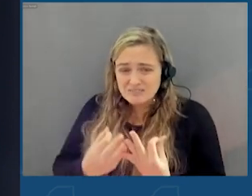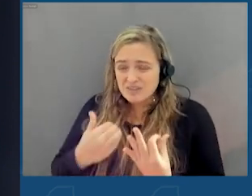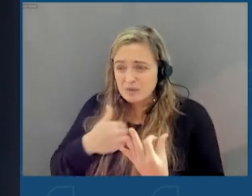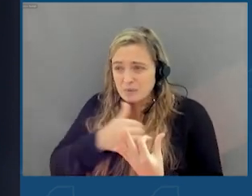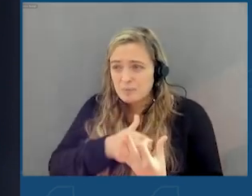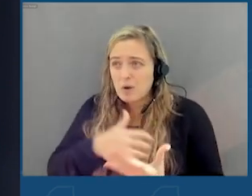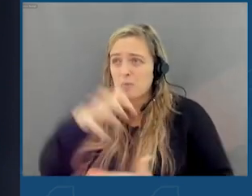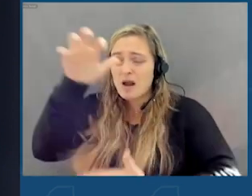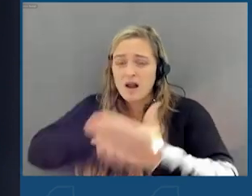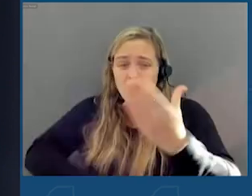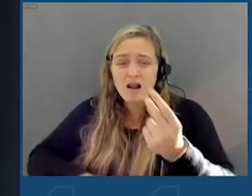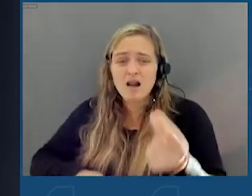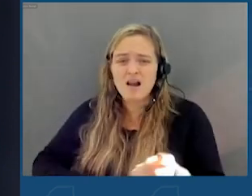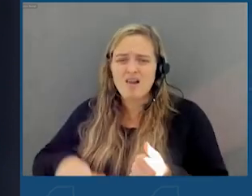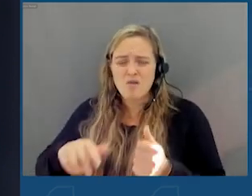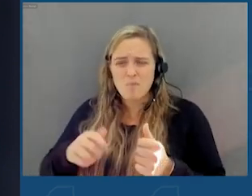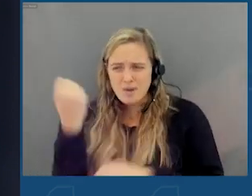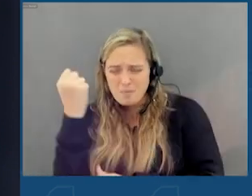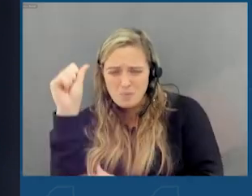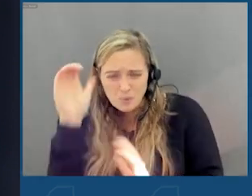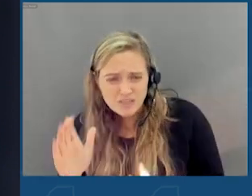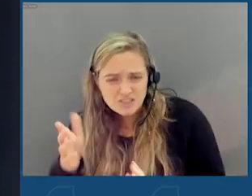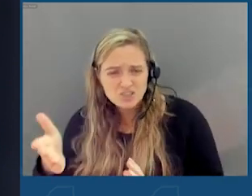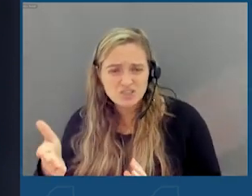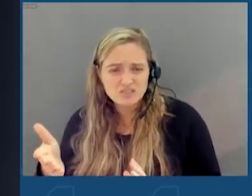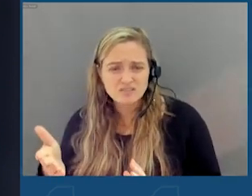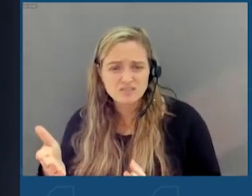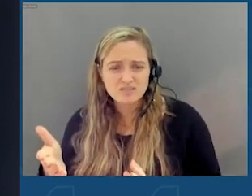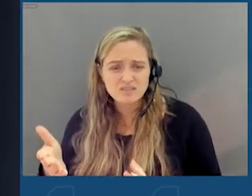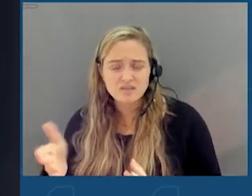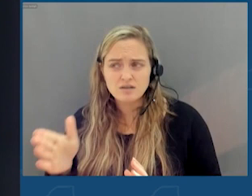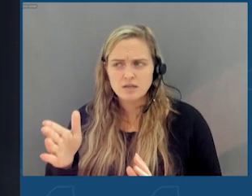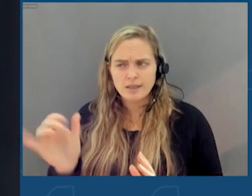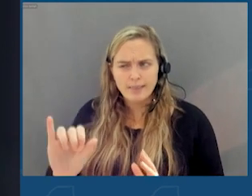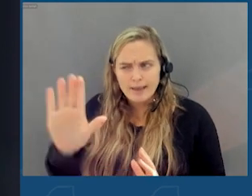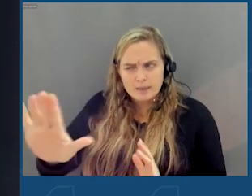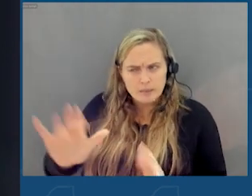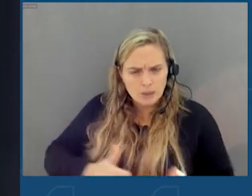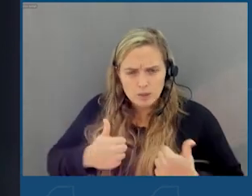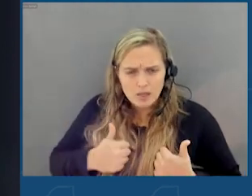by heartless protesters, as though their lives don't matter.